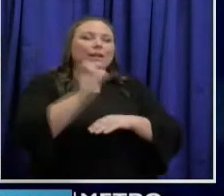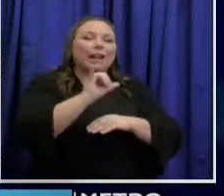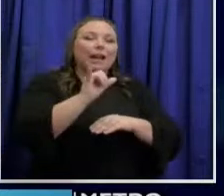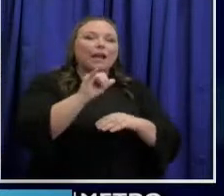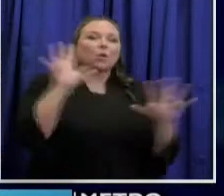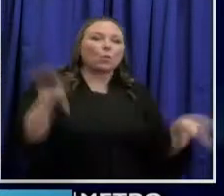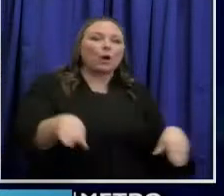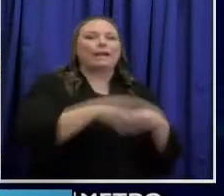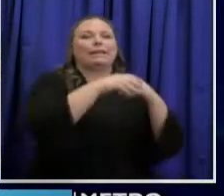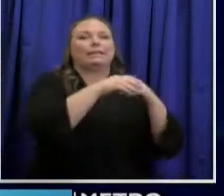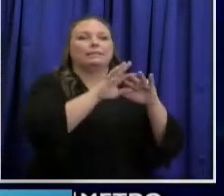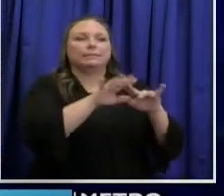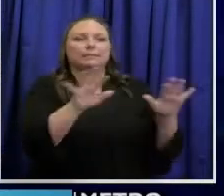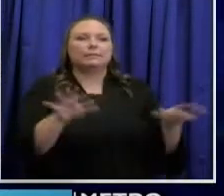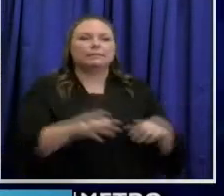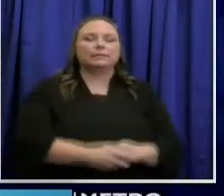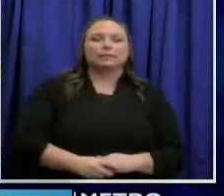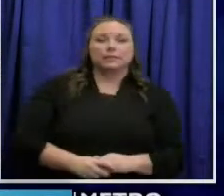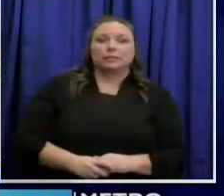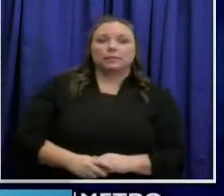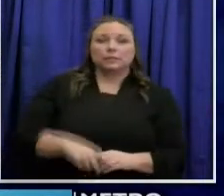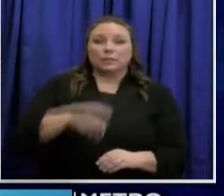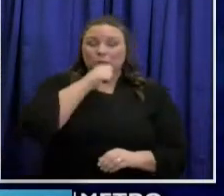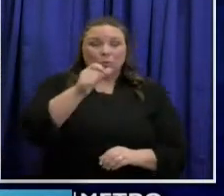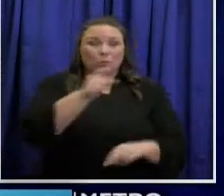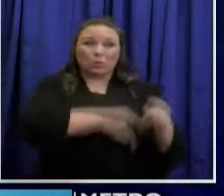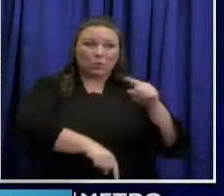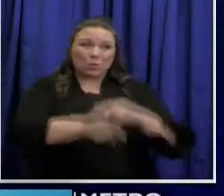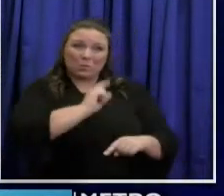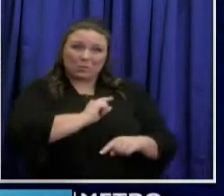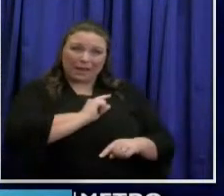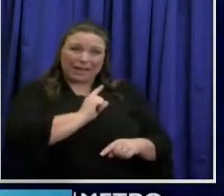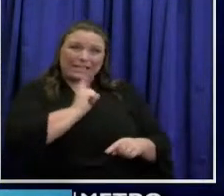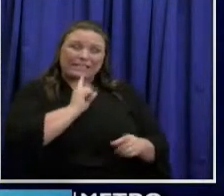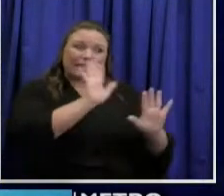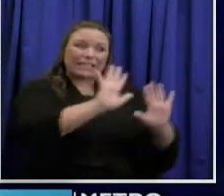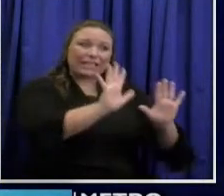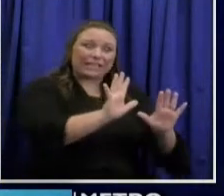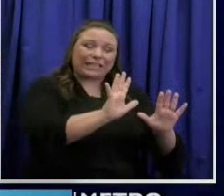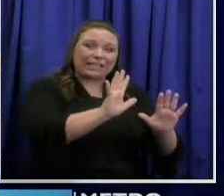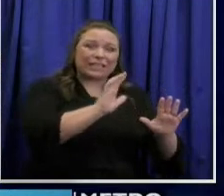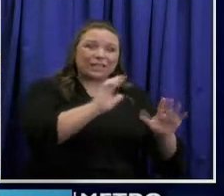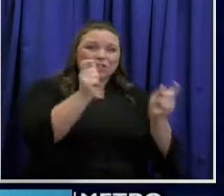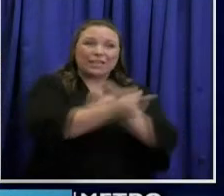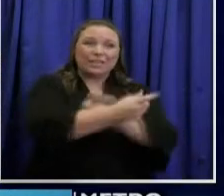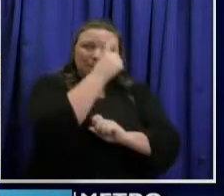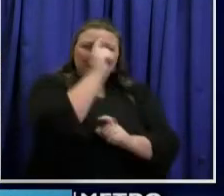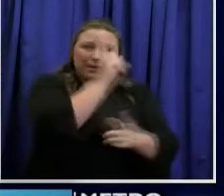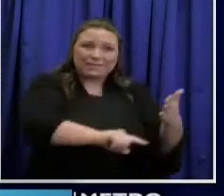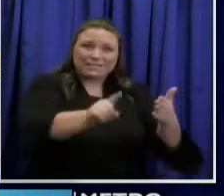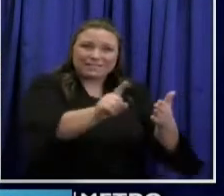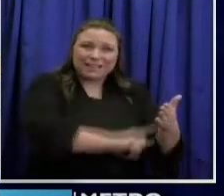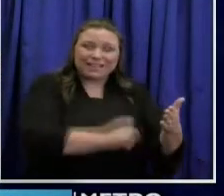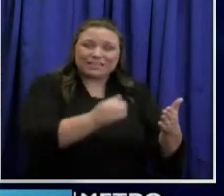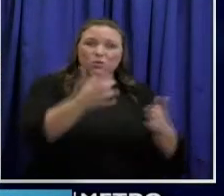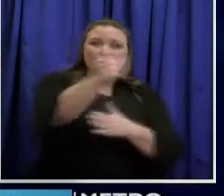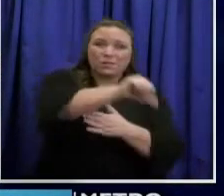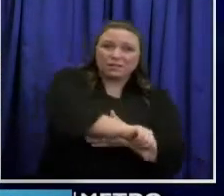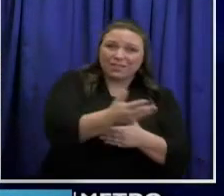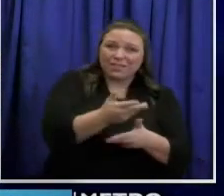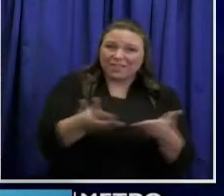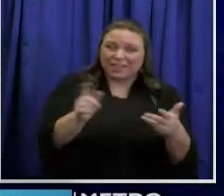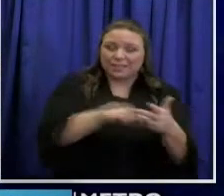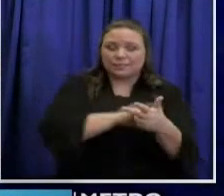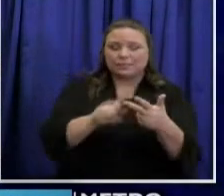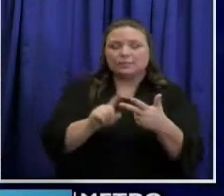weddings. You're not going to go back and retroactively say no or disapprove anything.